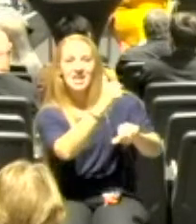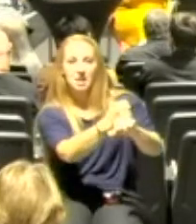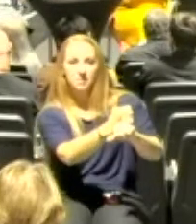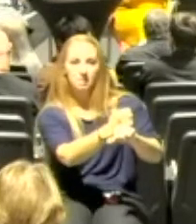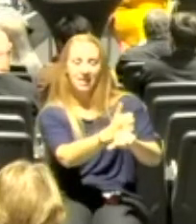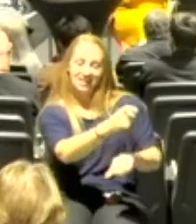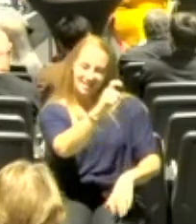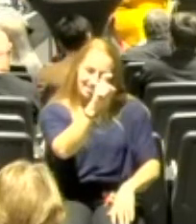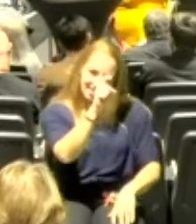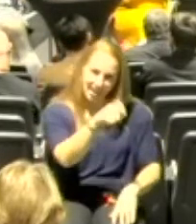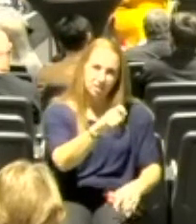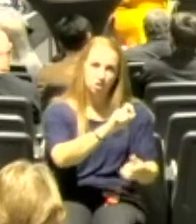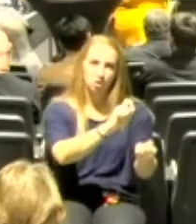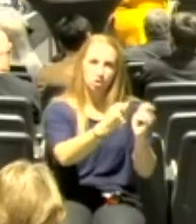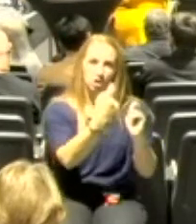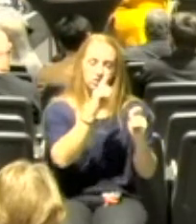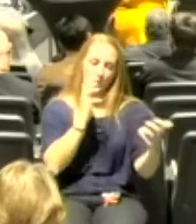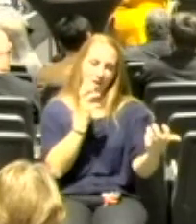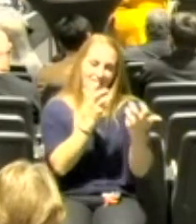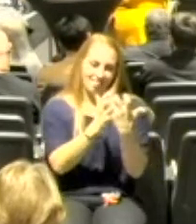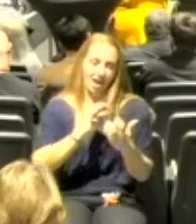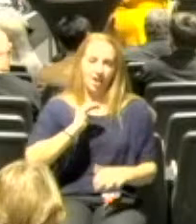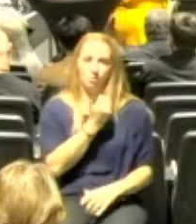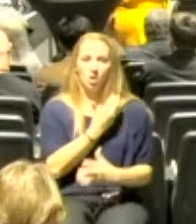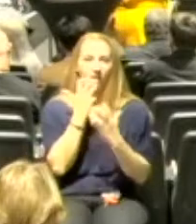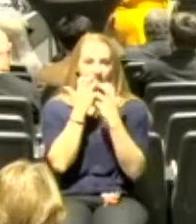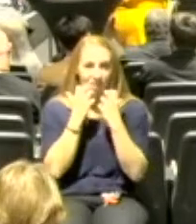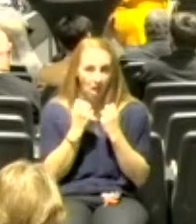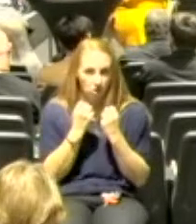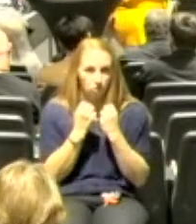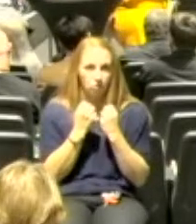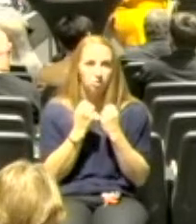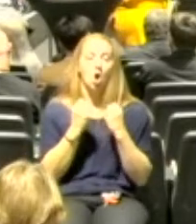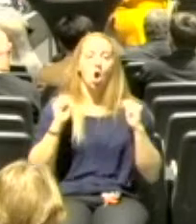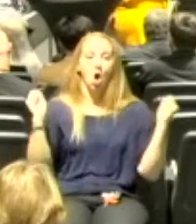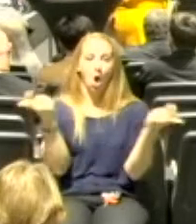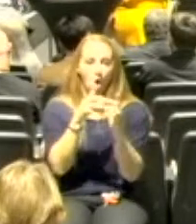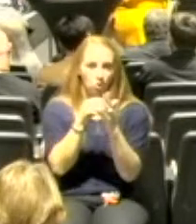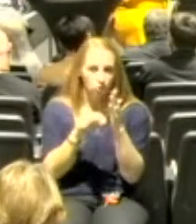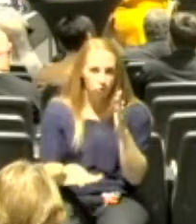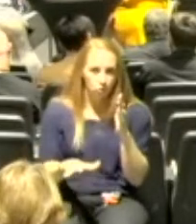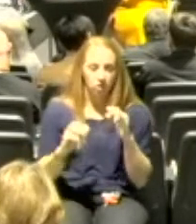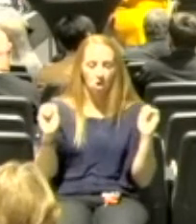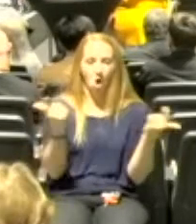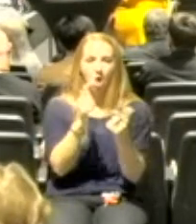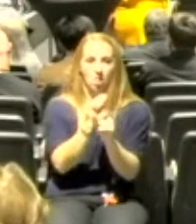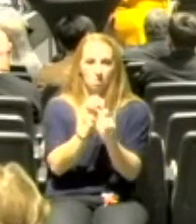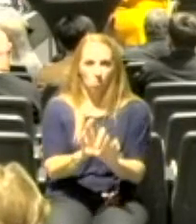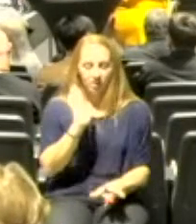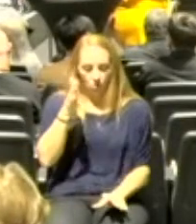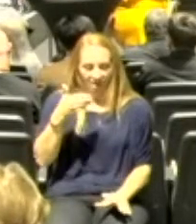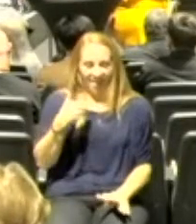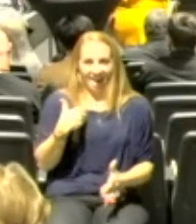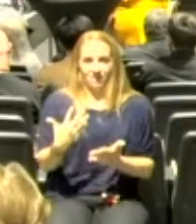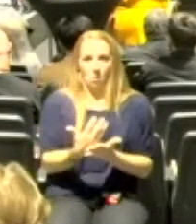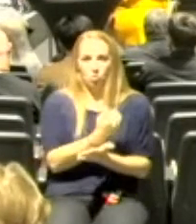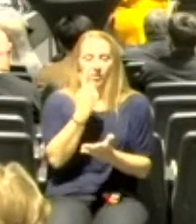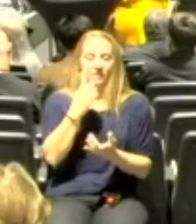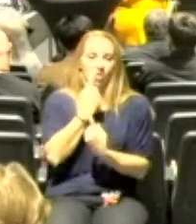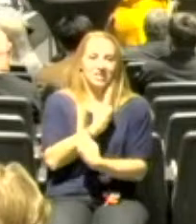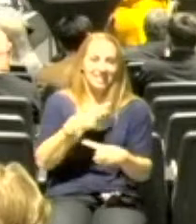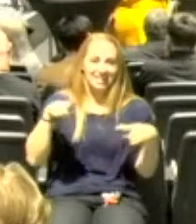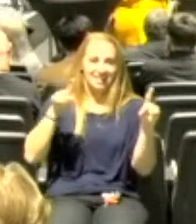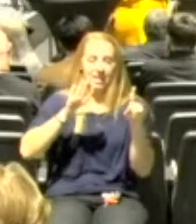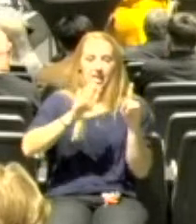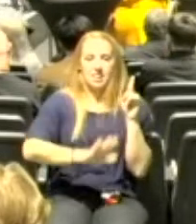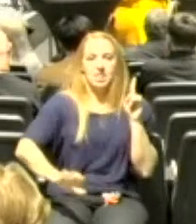that align with our values in such a way that all students and employees have the opportunity to succeed in their roles at